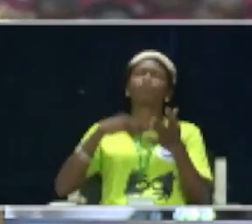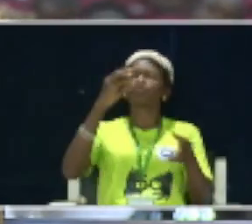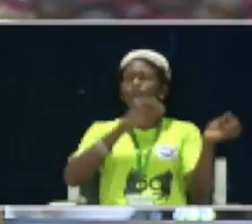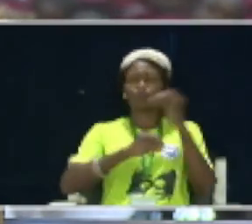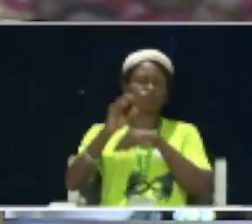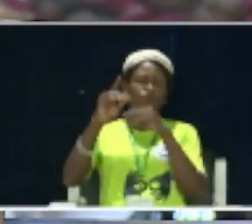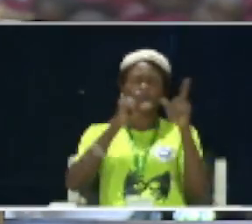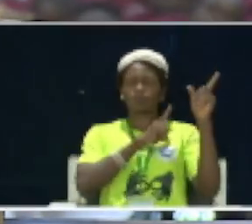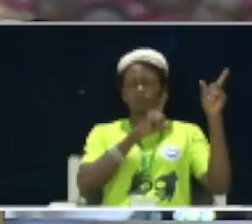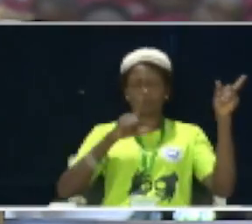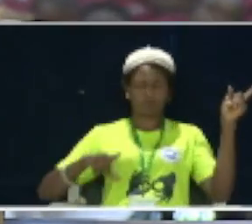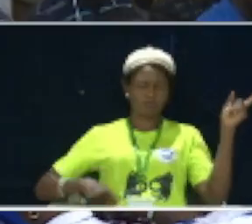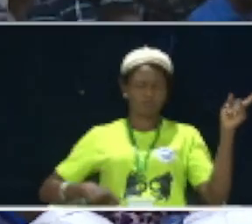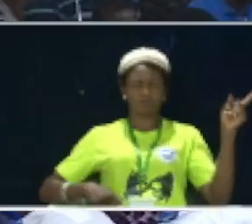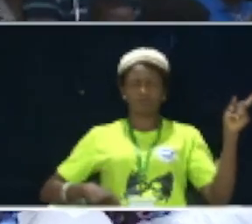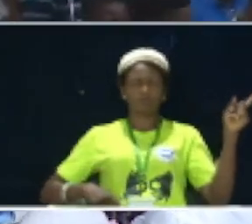Lord.